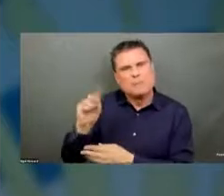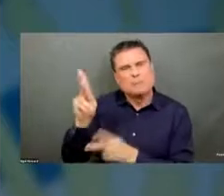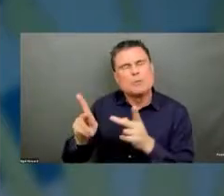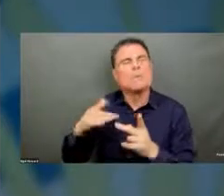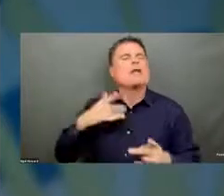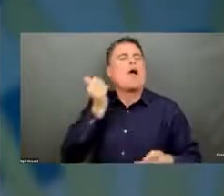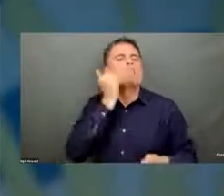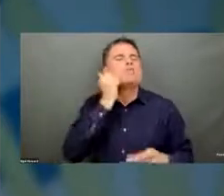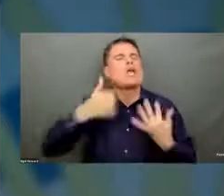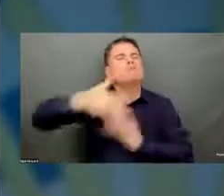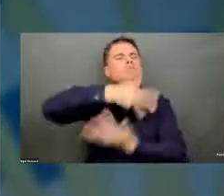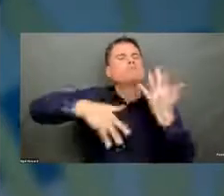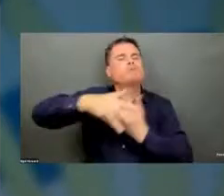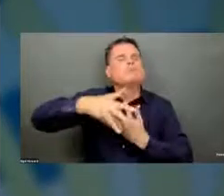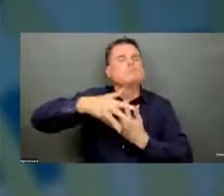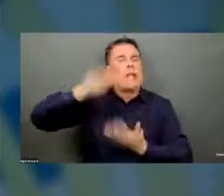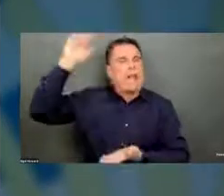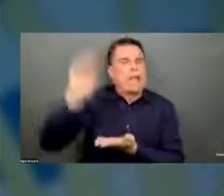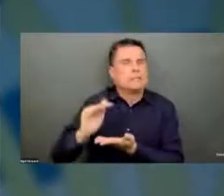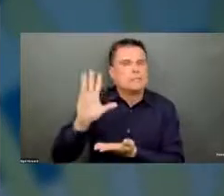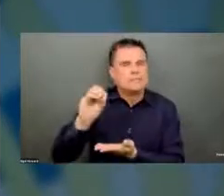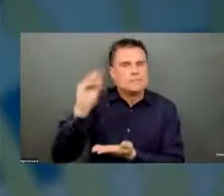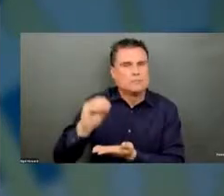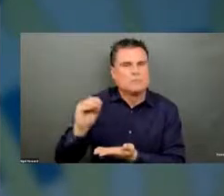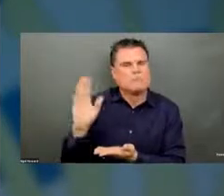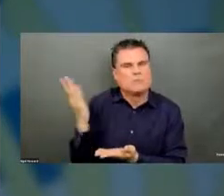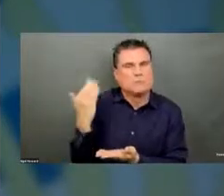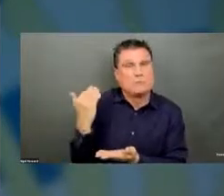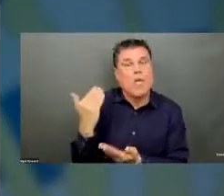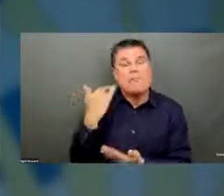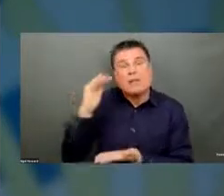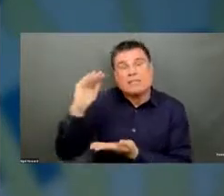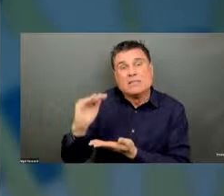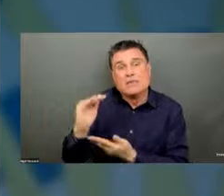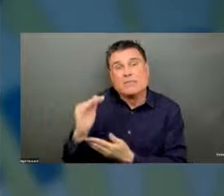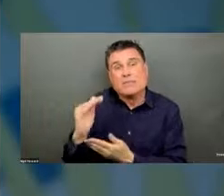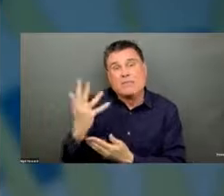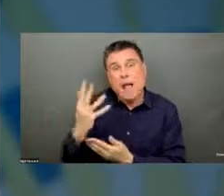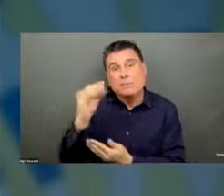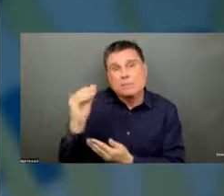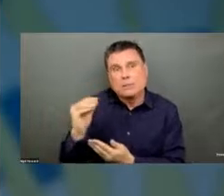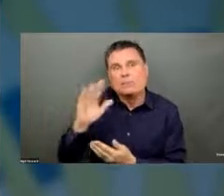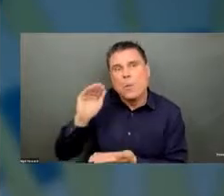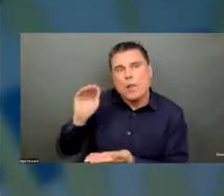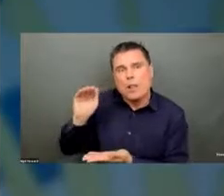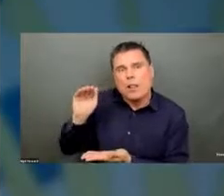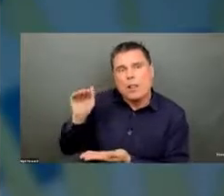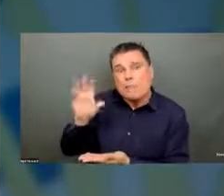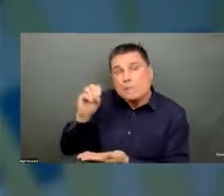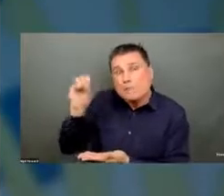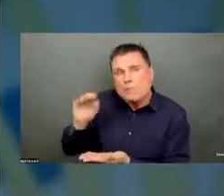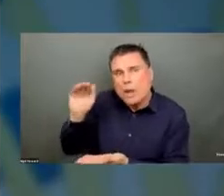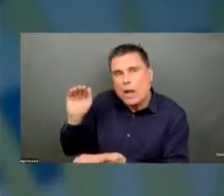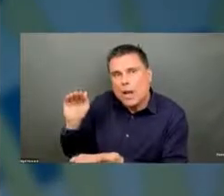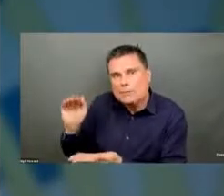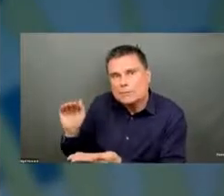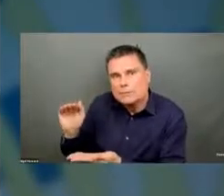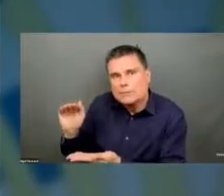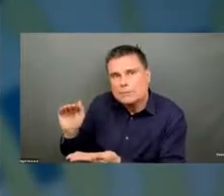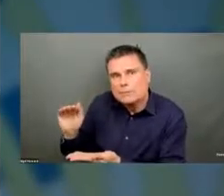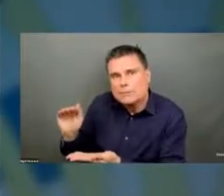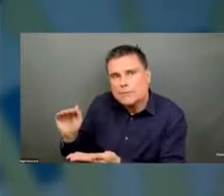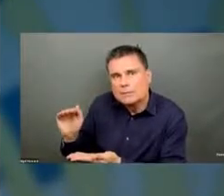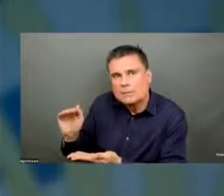can bend that curve back down. That's what we need to think about now. How can we do things to get us through